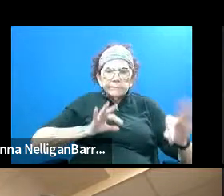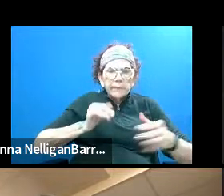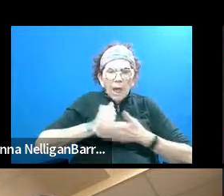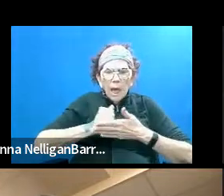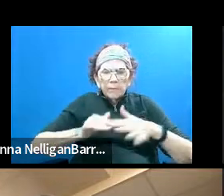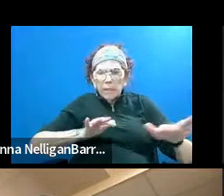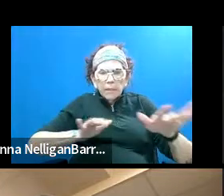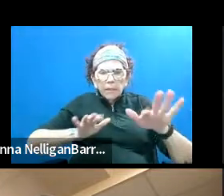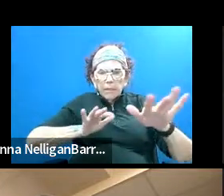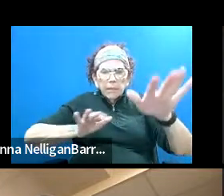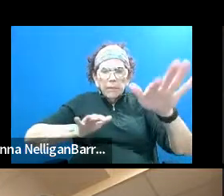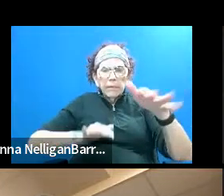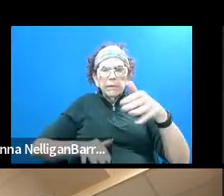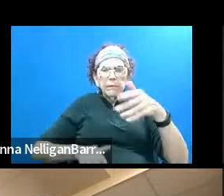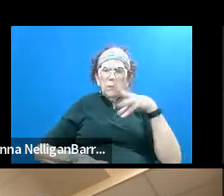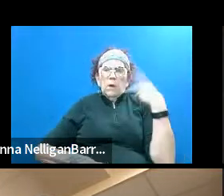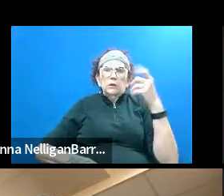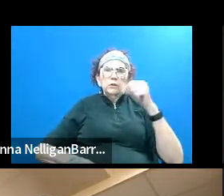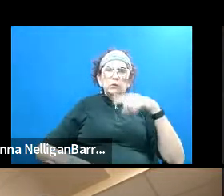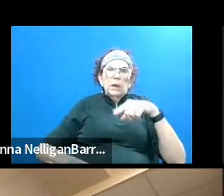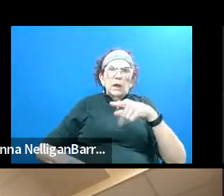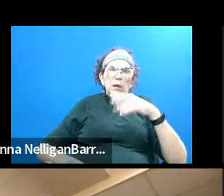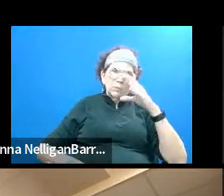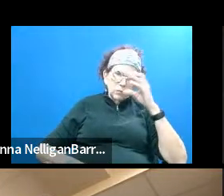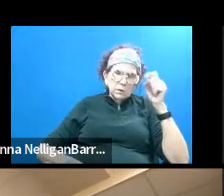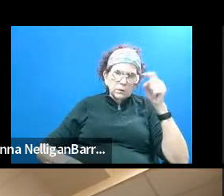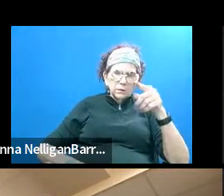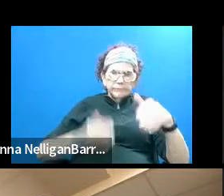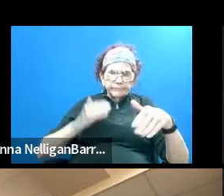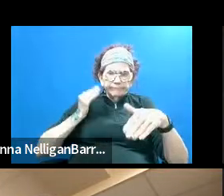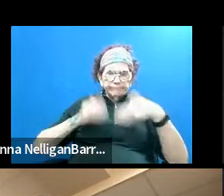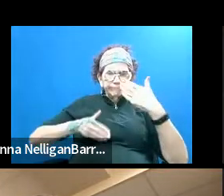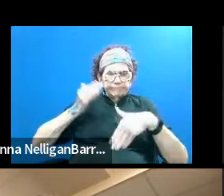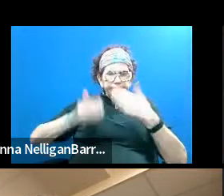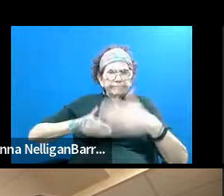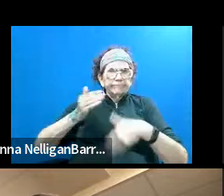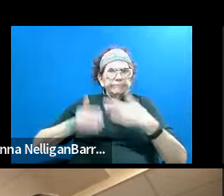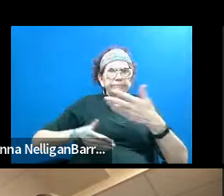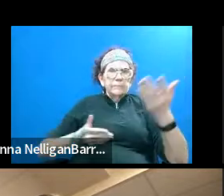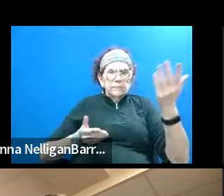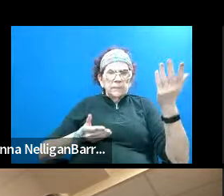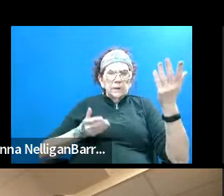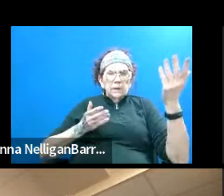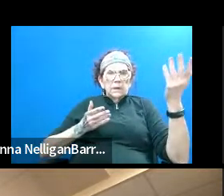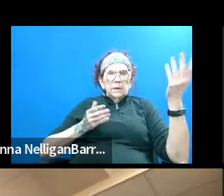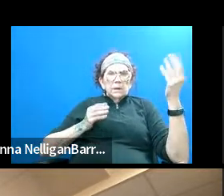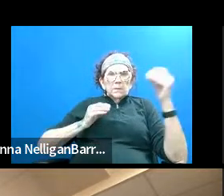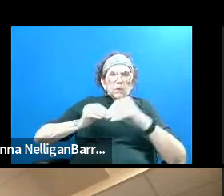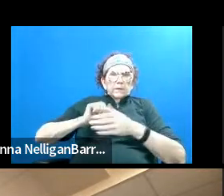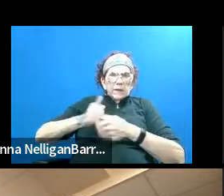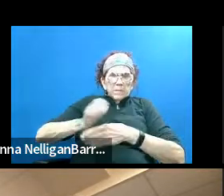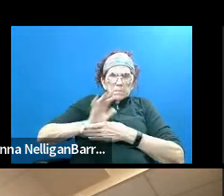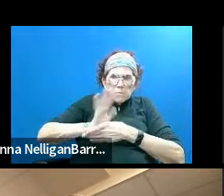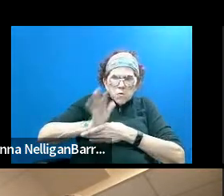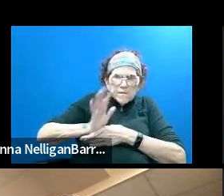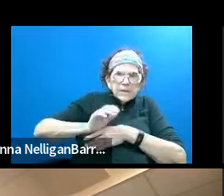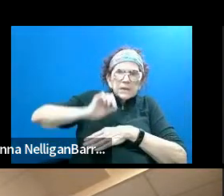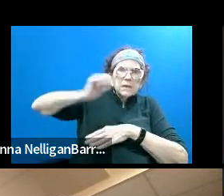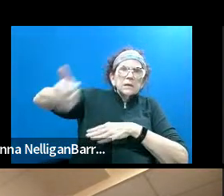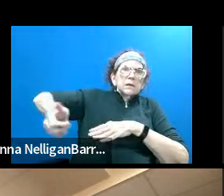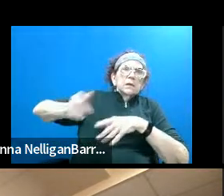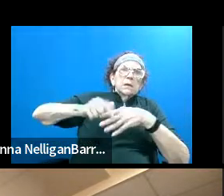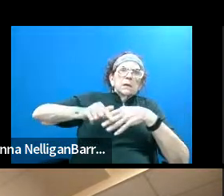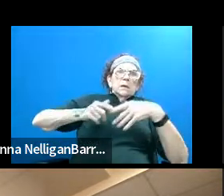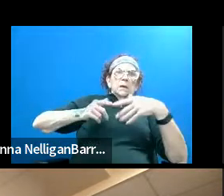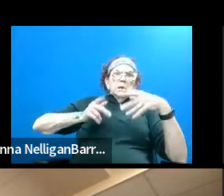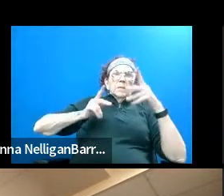neighbors do the movie in the park. You have the Friends of the Skate Park who have done a remarkable job of programming the skate park during the middle of a